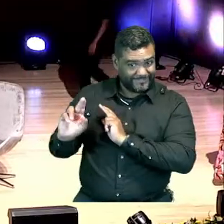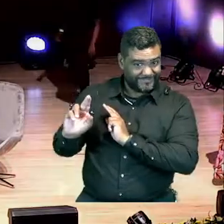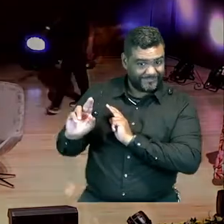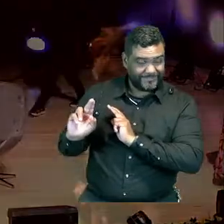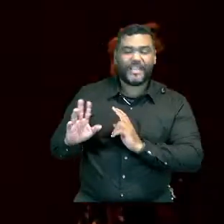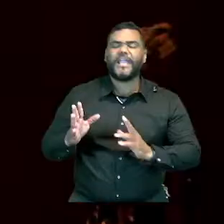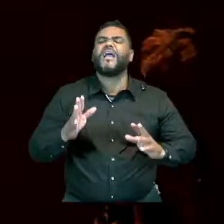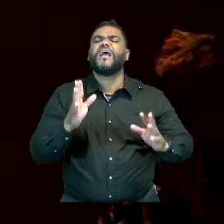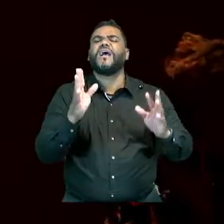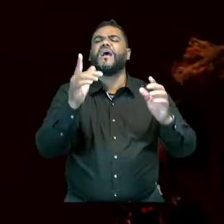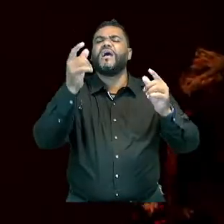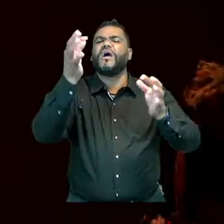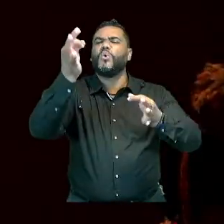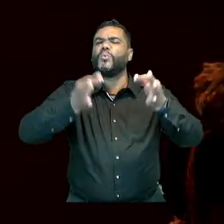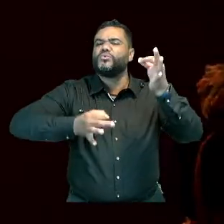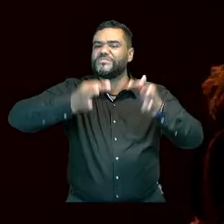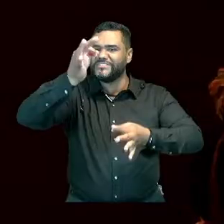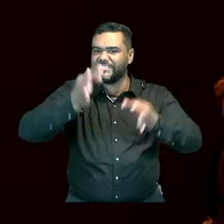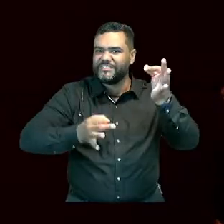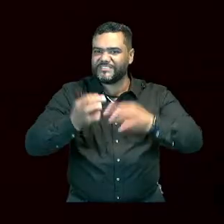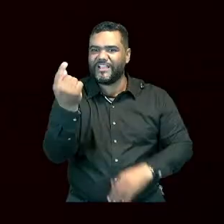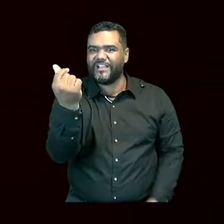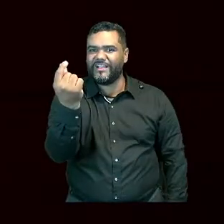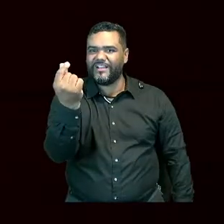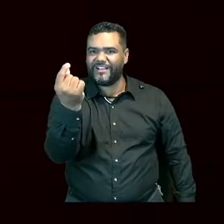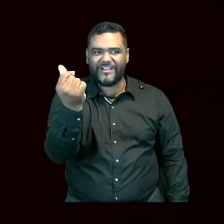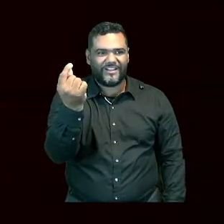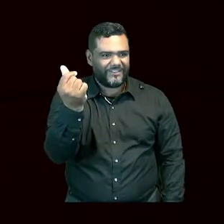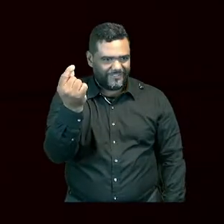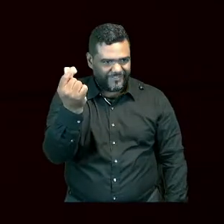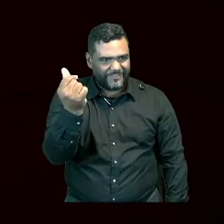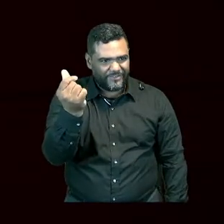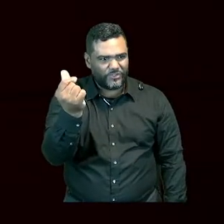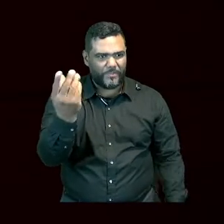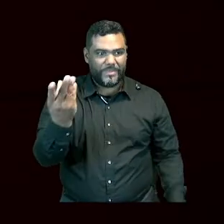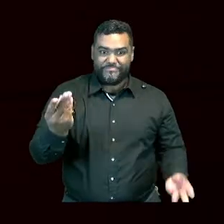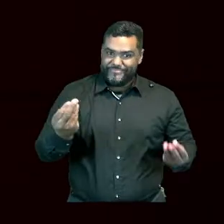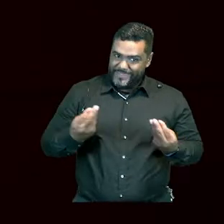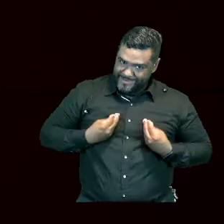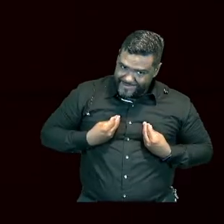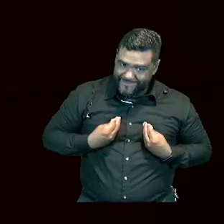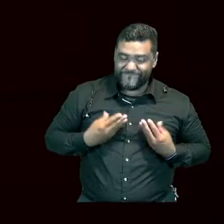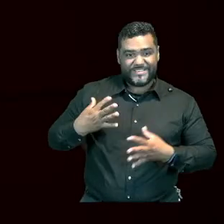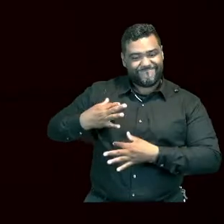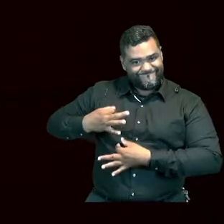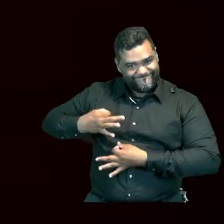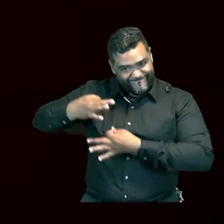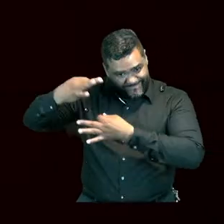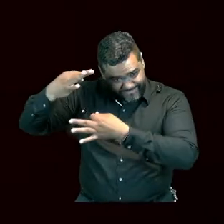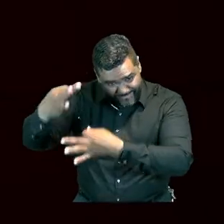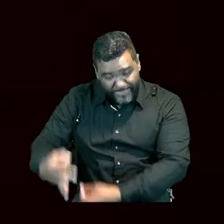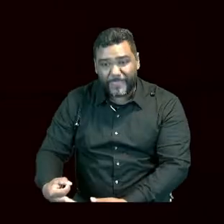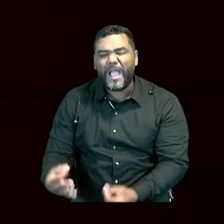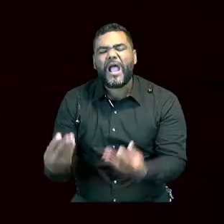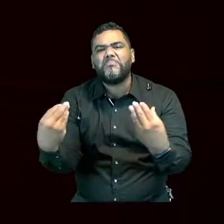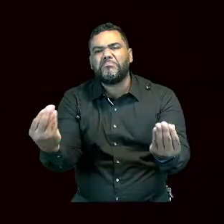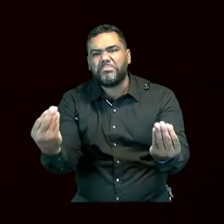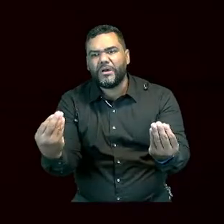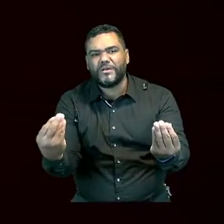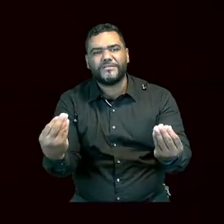has been called Economic Justice for the Care of Life, a vision of freedom and